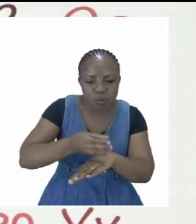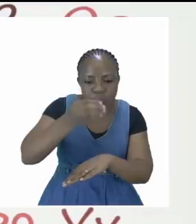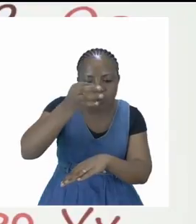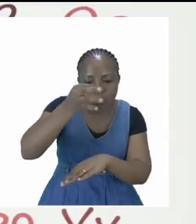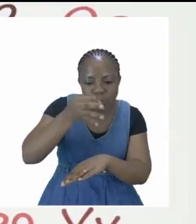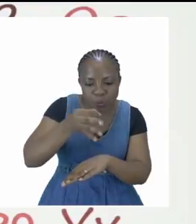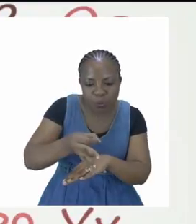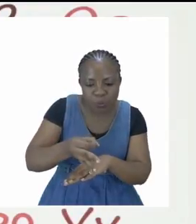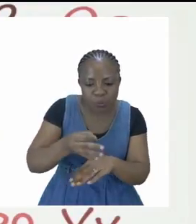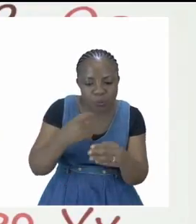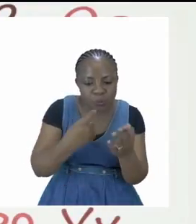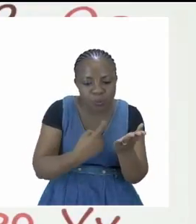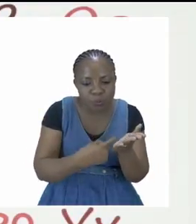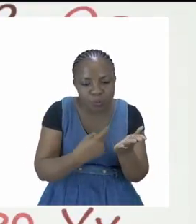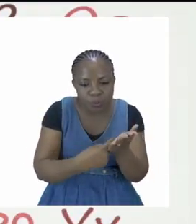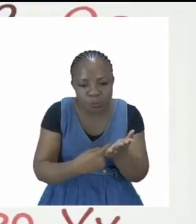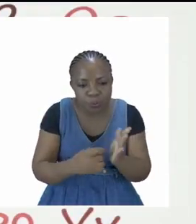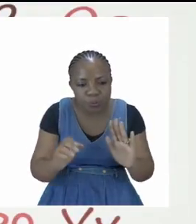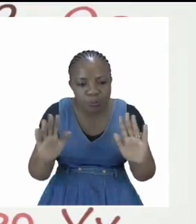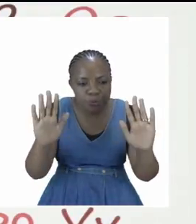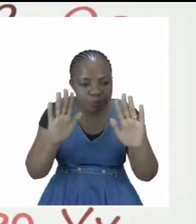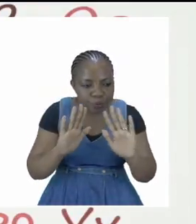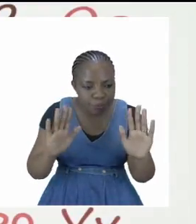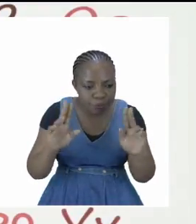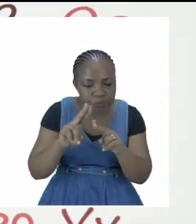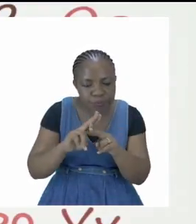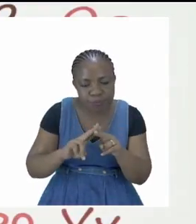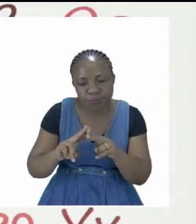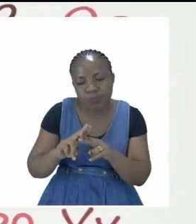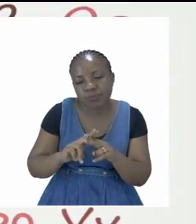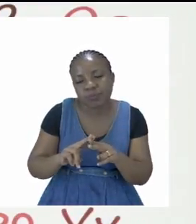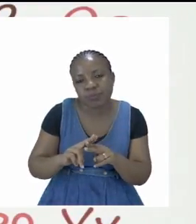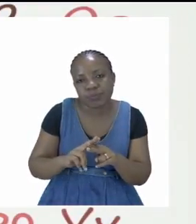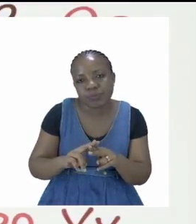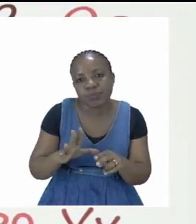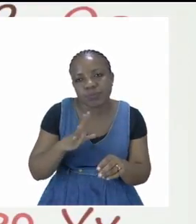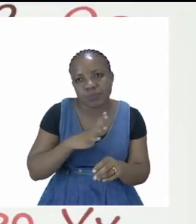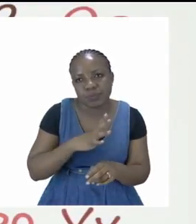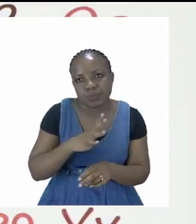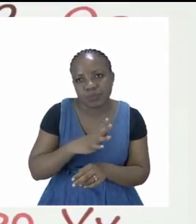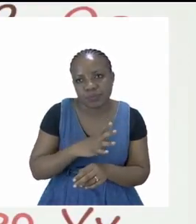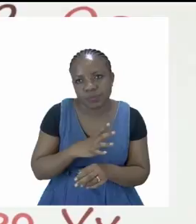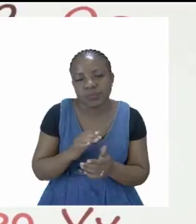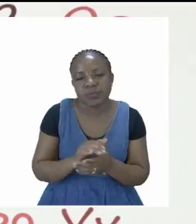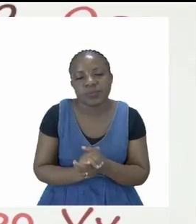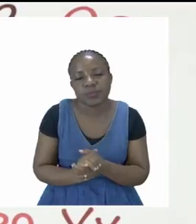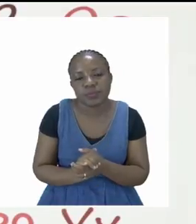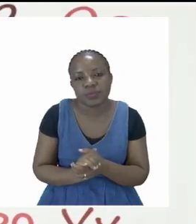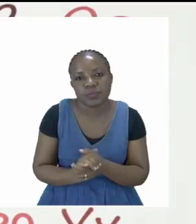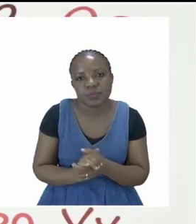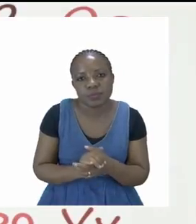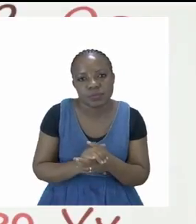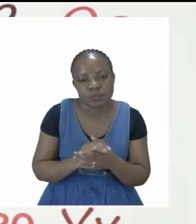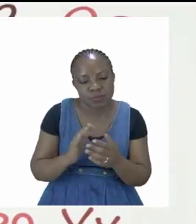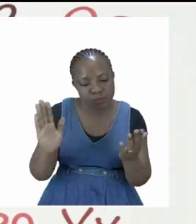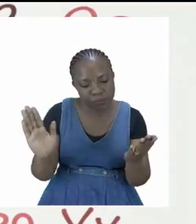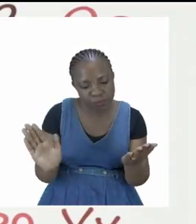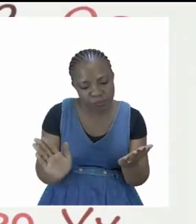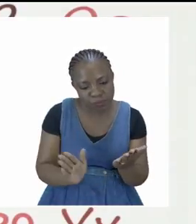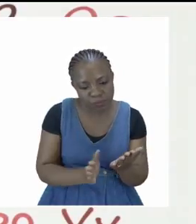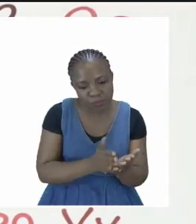So long it helps you get to the answer. Now, let us go to the next page,